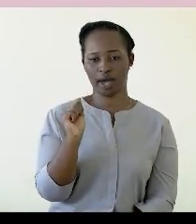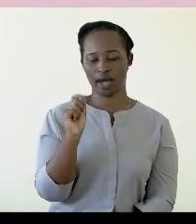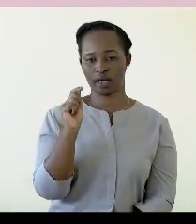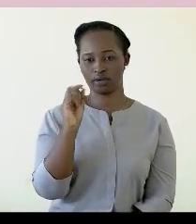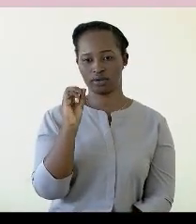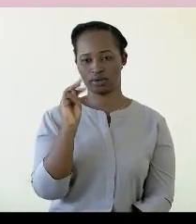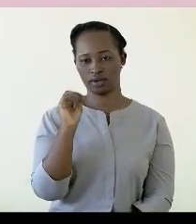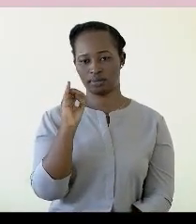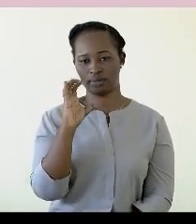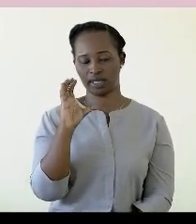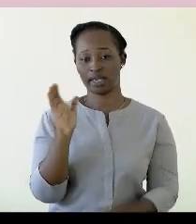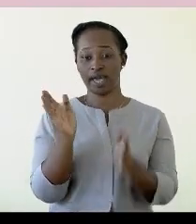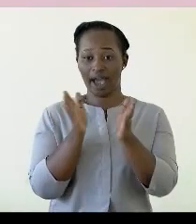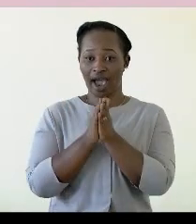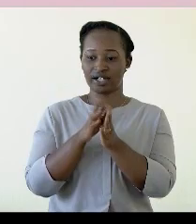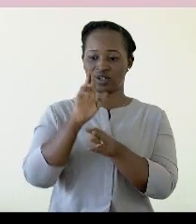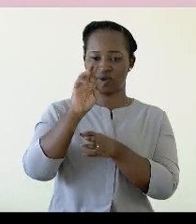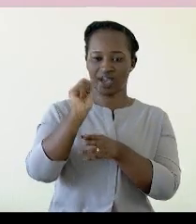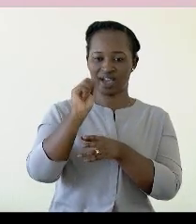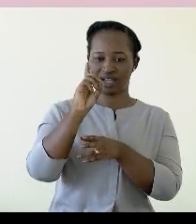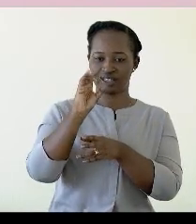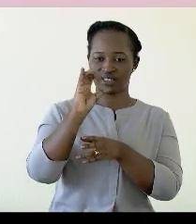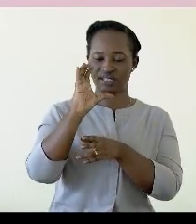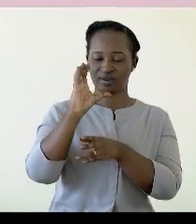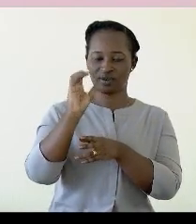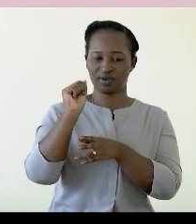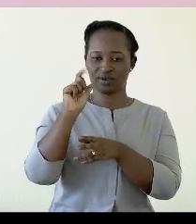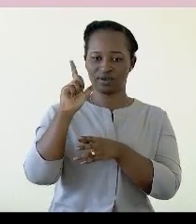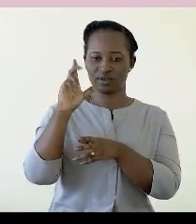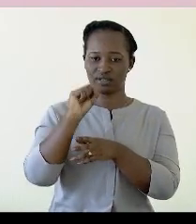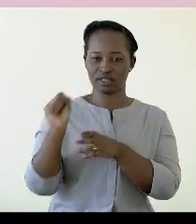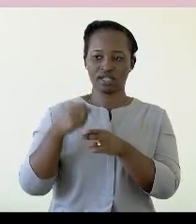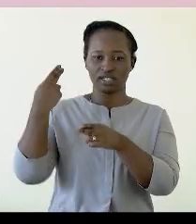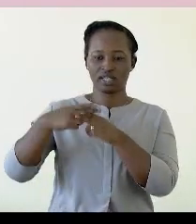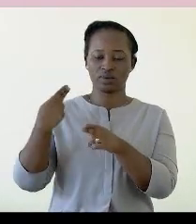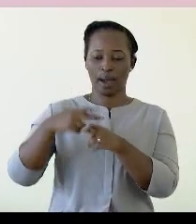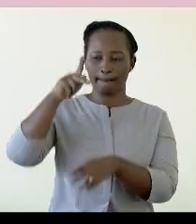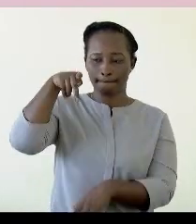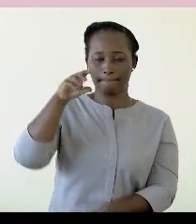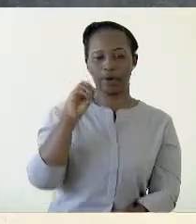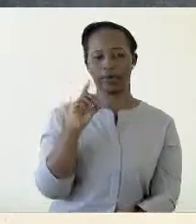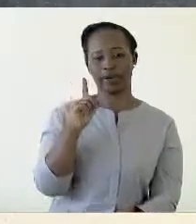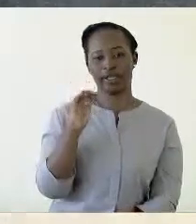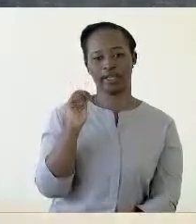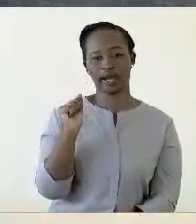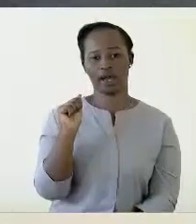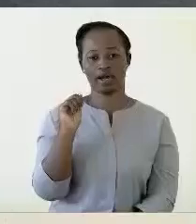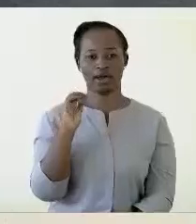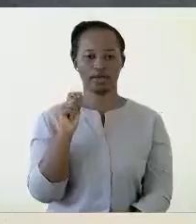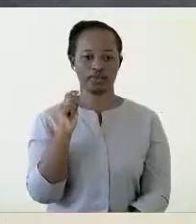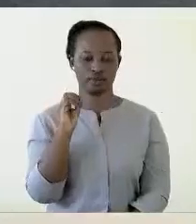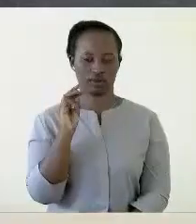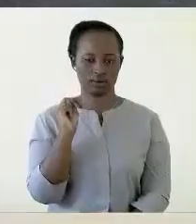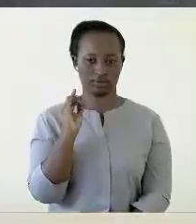called polyatomic ions. So radicals too are ions. But in this